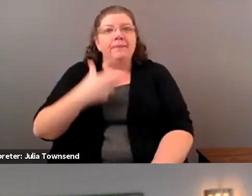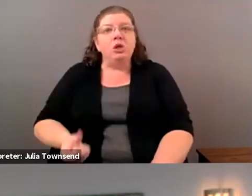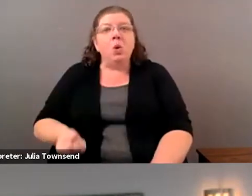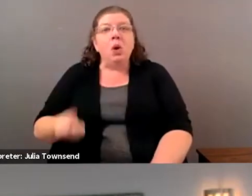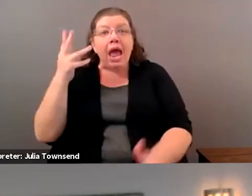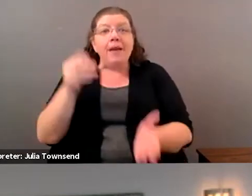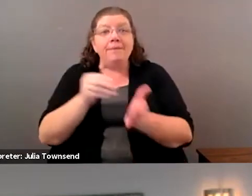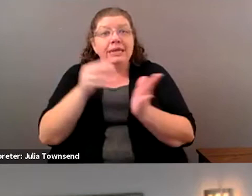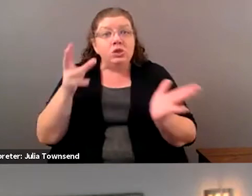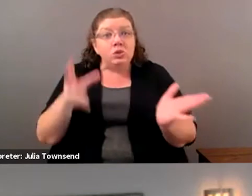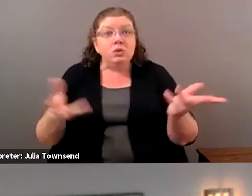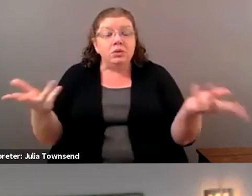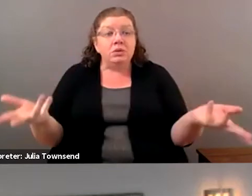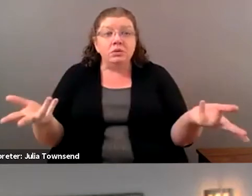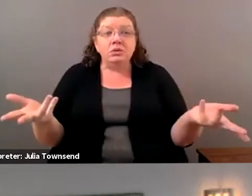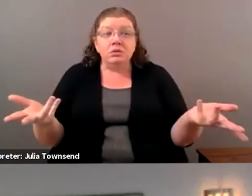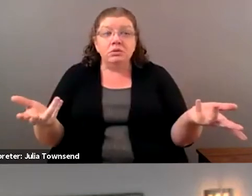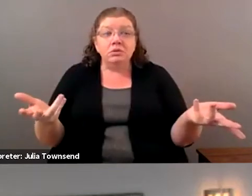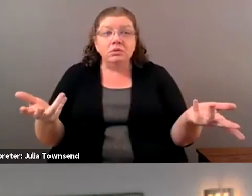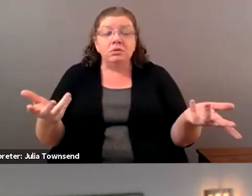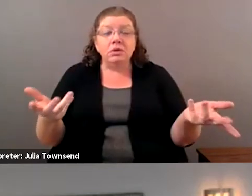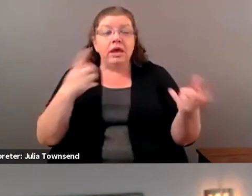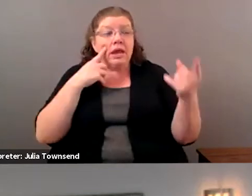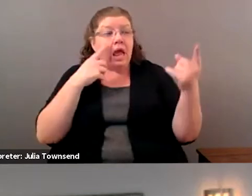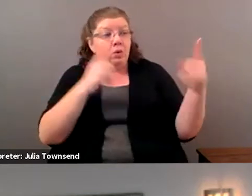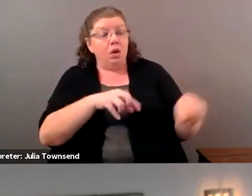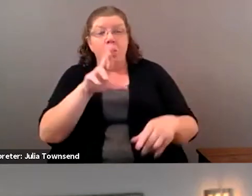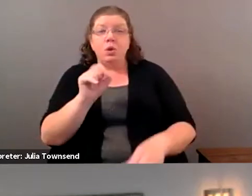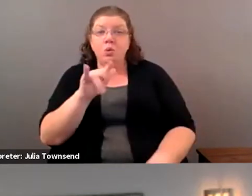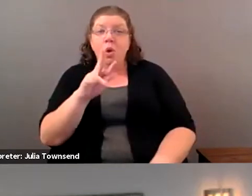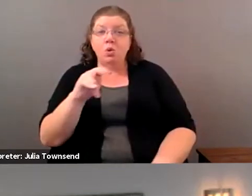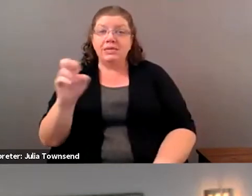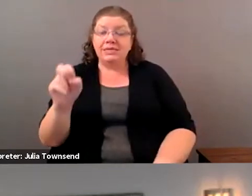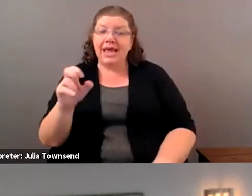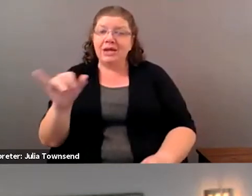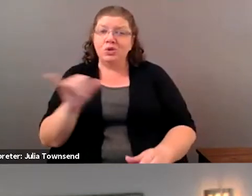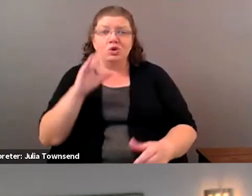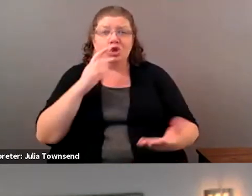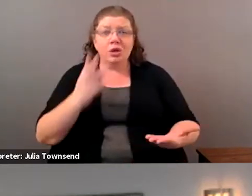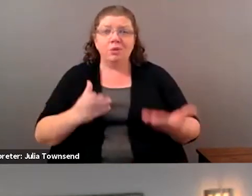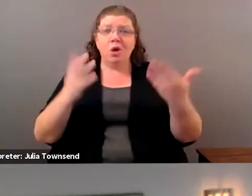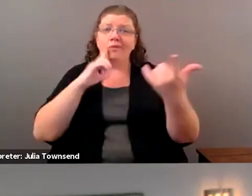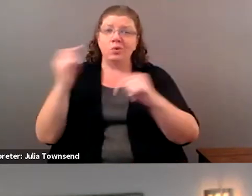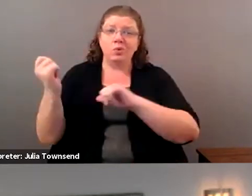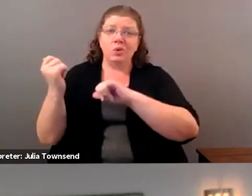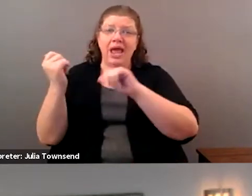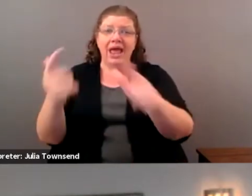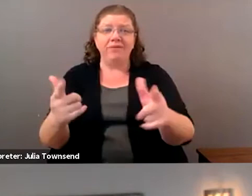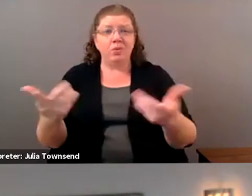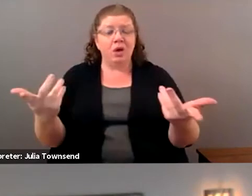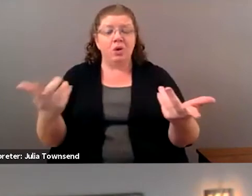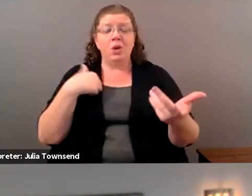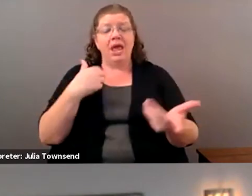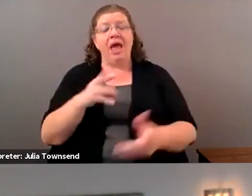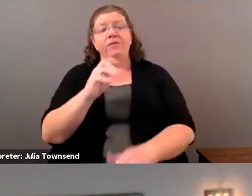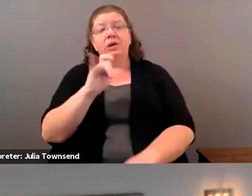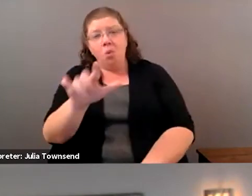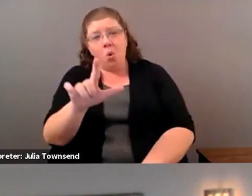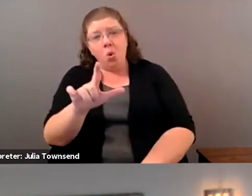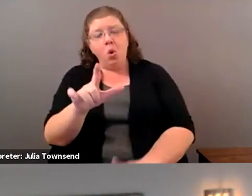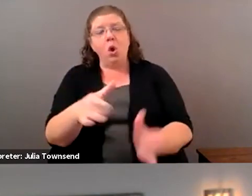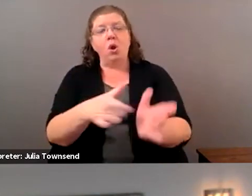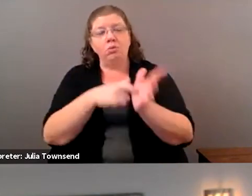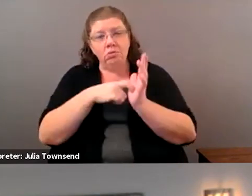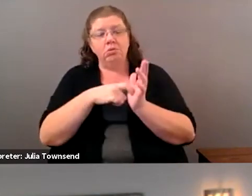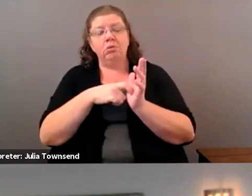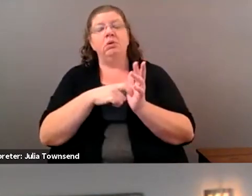And I do agree with Roseanne as well, that it should be offered to everyone because we have a moral obligation to help the